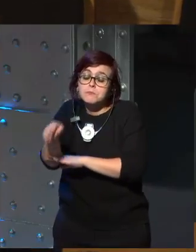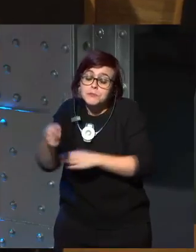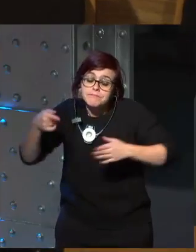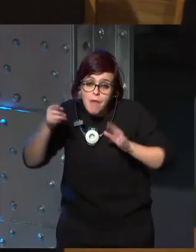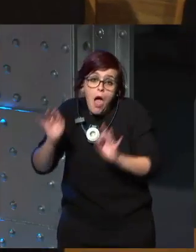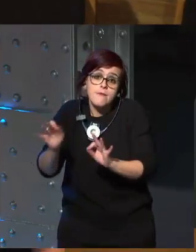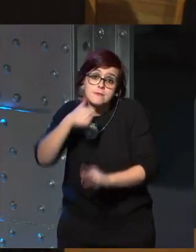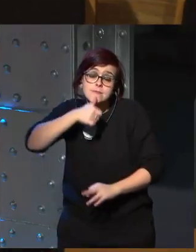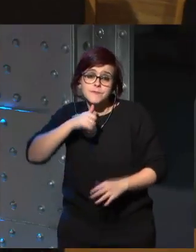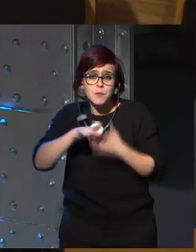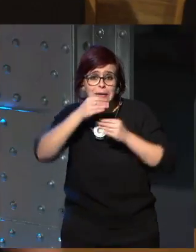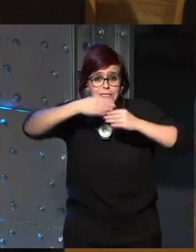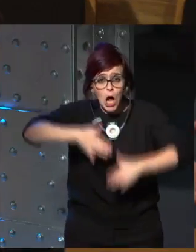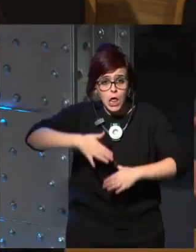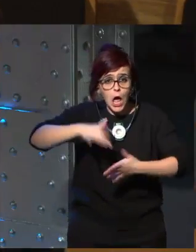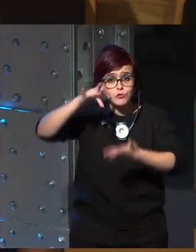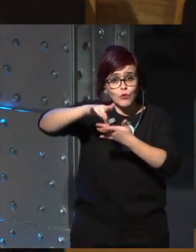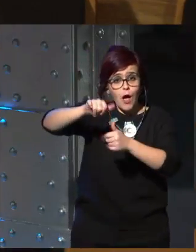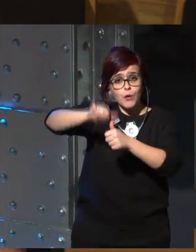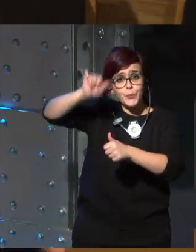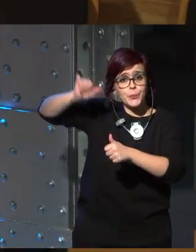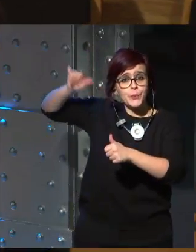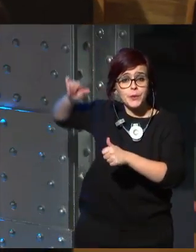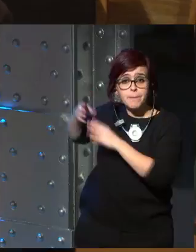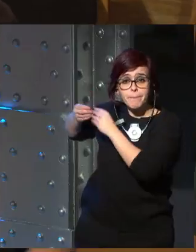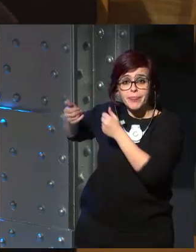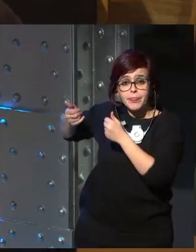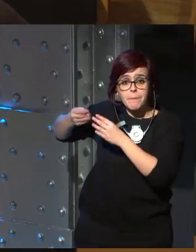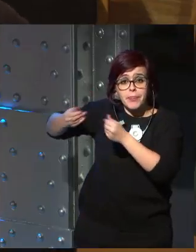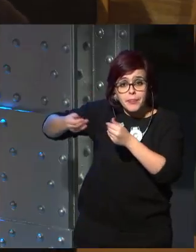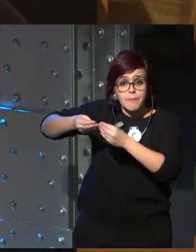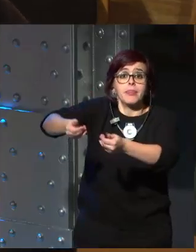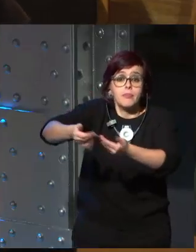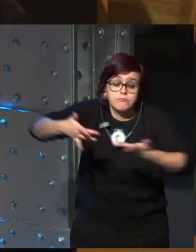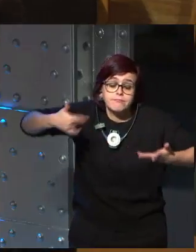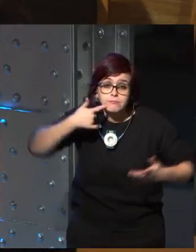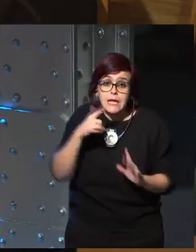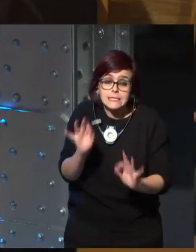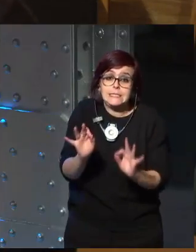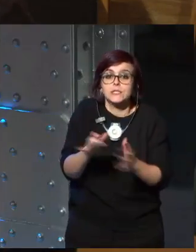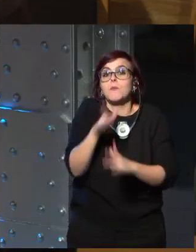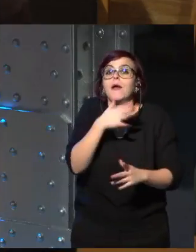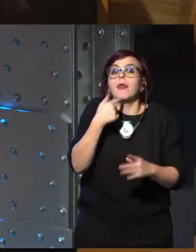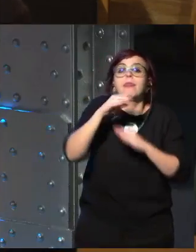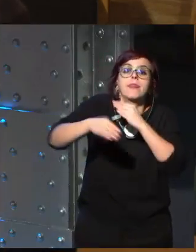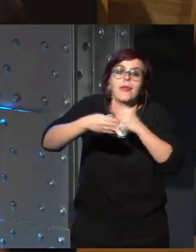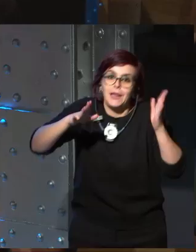and jobs have disappeared over the history of music. It is not the end of the world. I don't see a problem with not having analog music anymore.